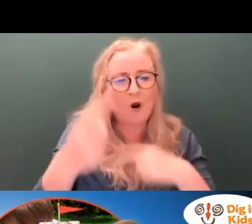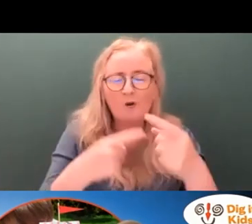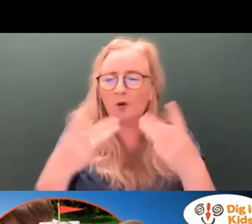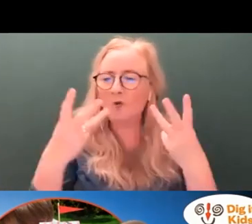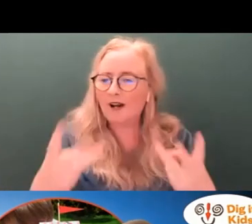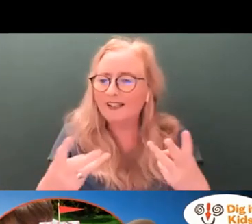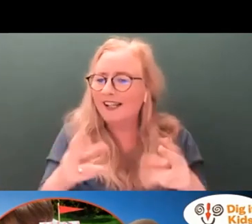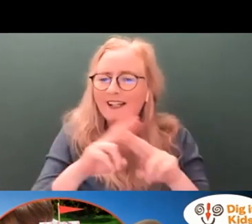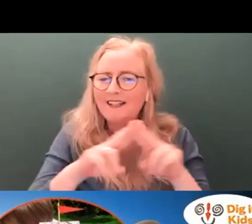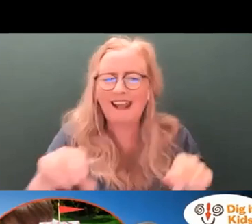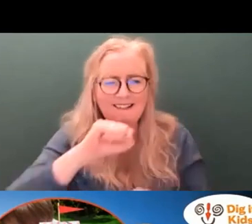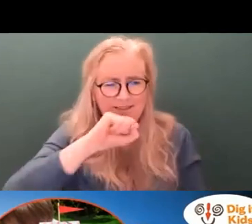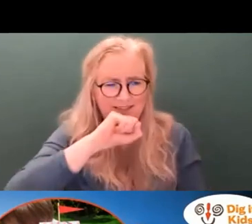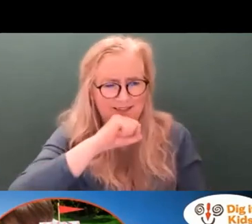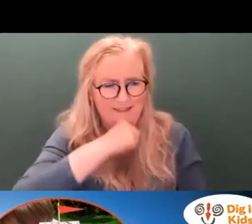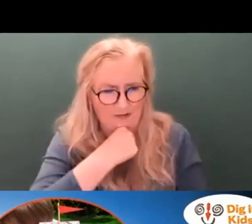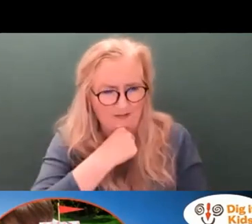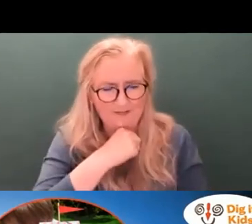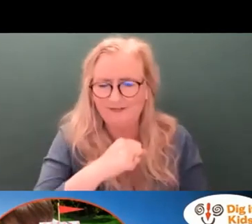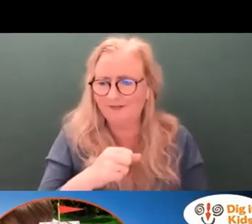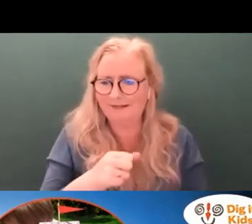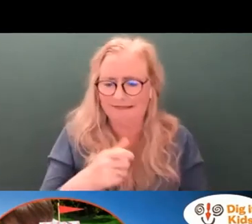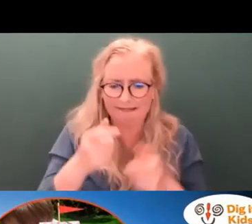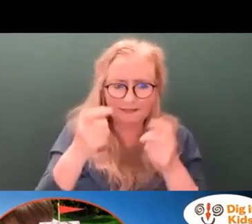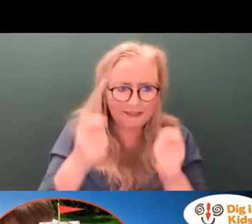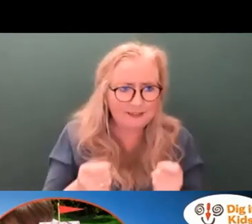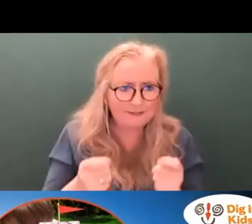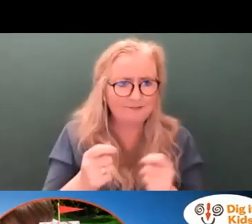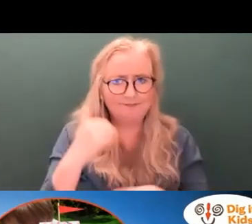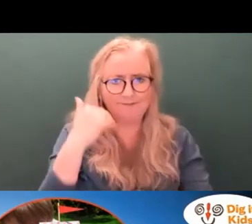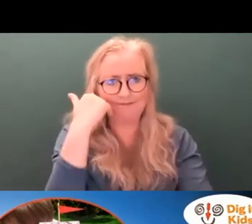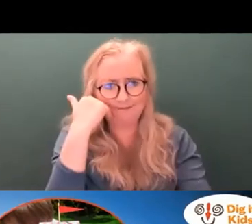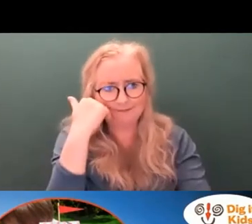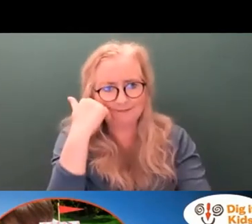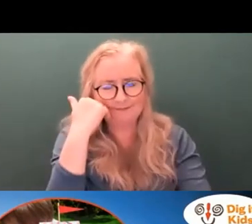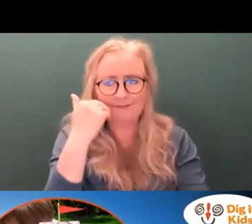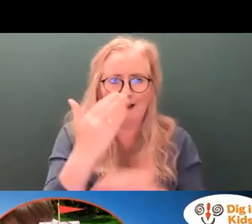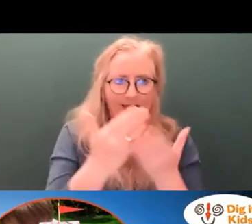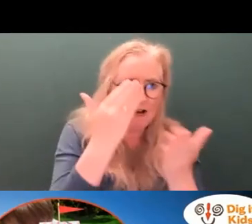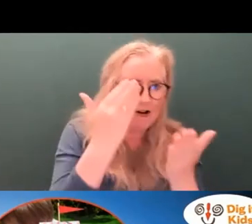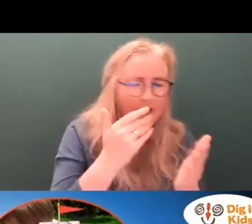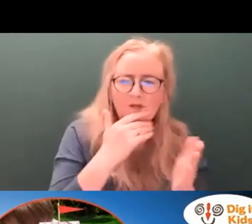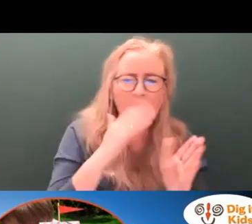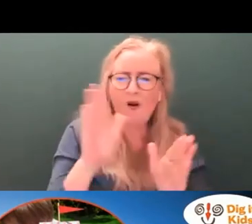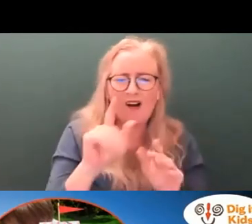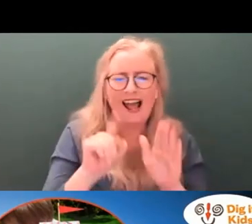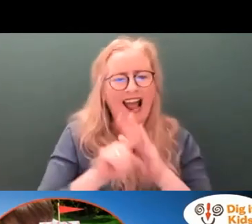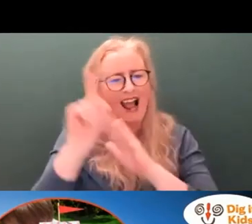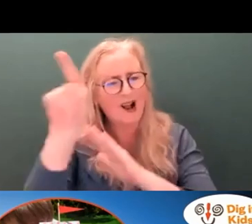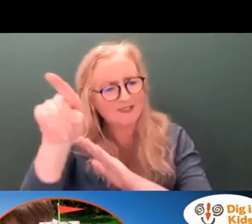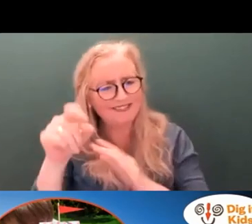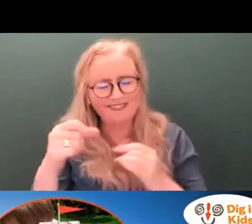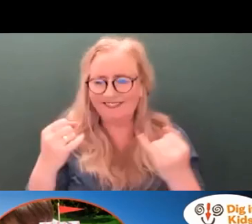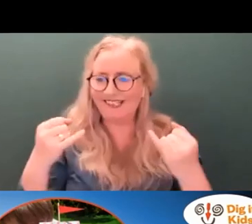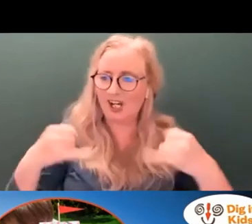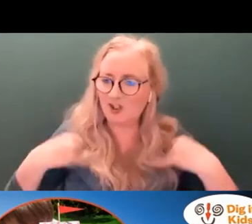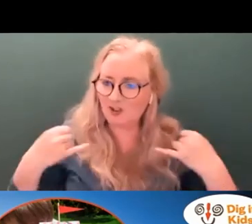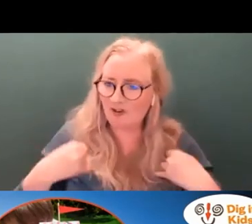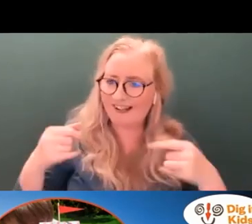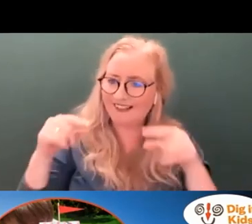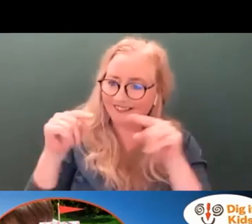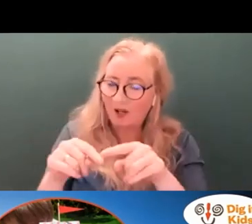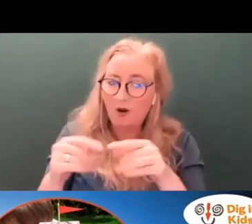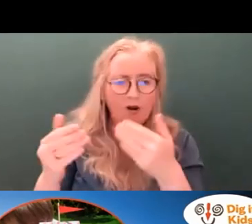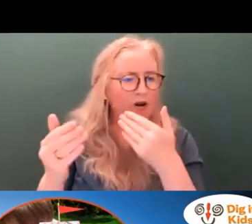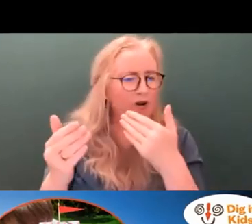always trying to do. It's not serious. It's not sitting down and having to learn it. It's about getting out there and enjoying it.